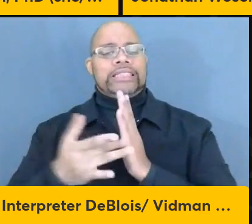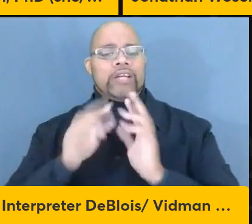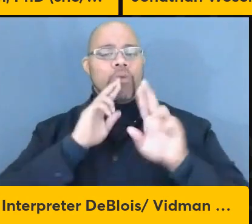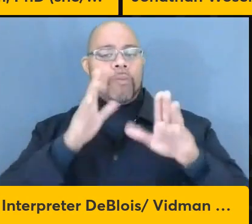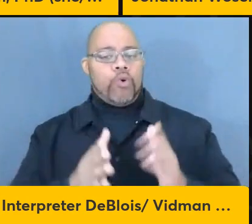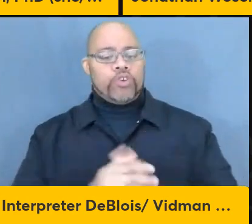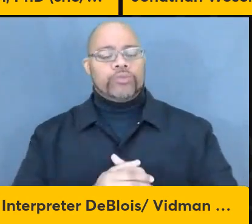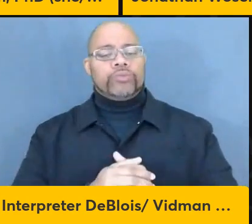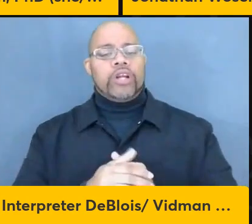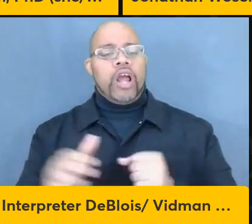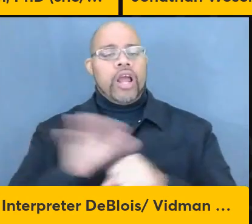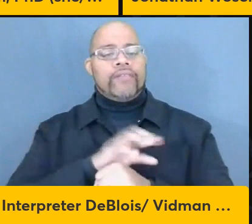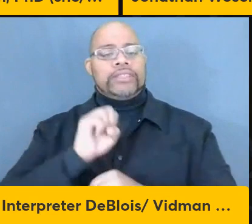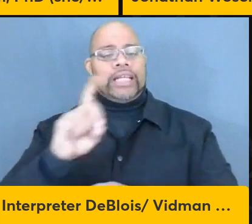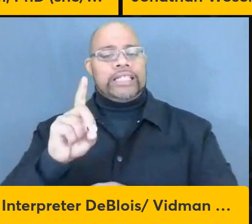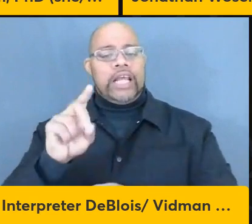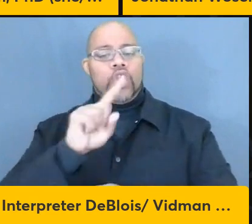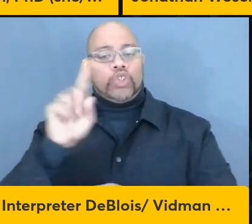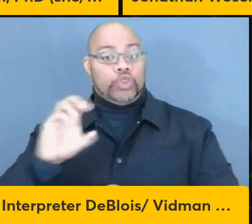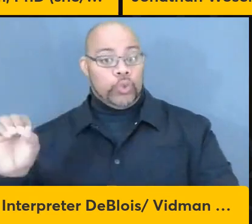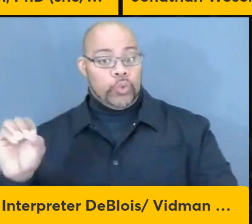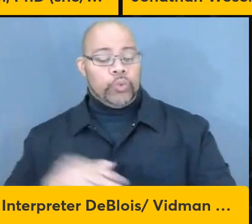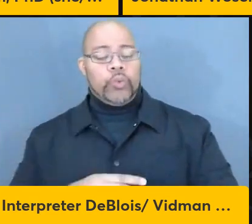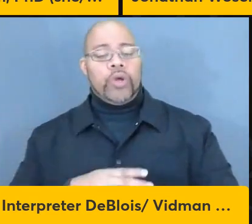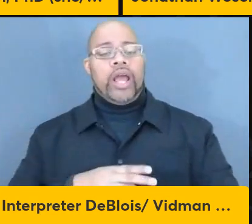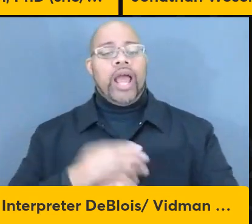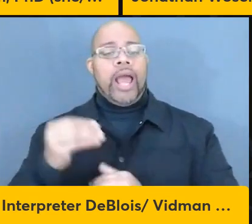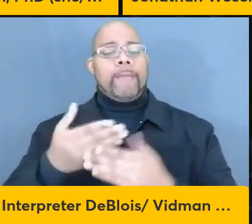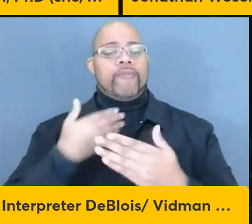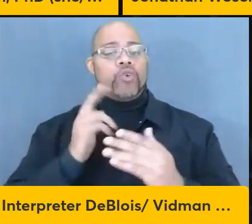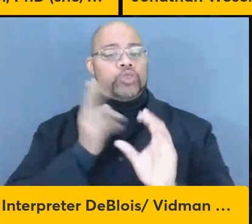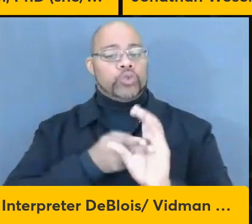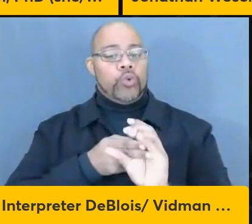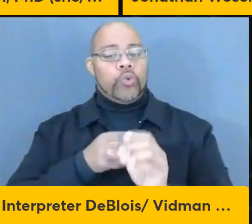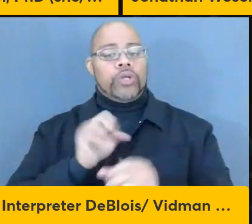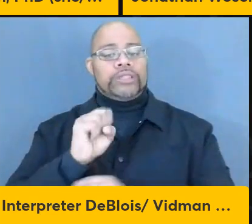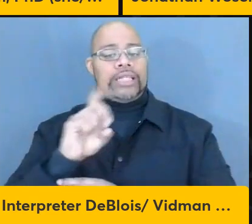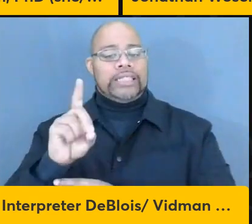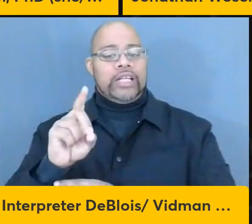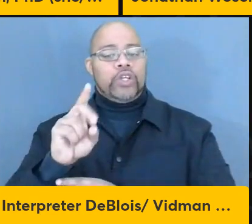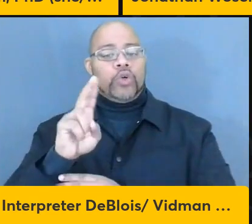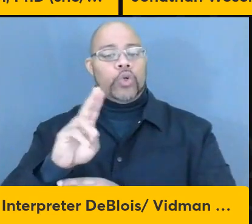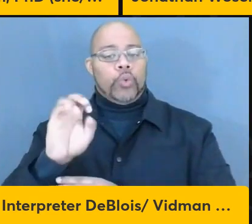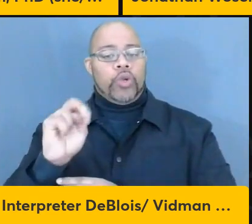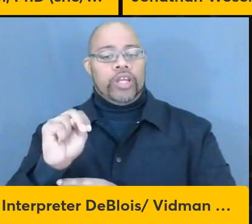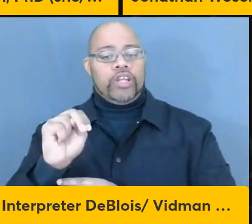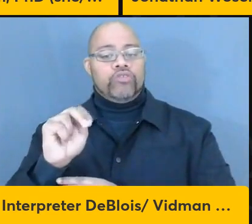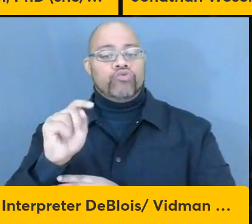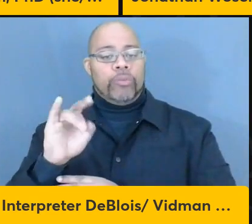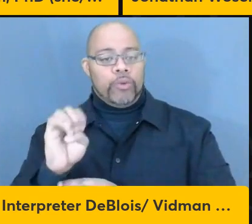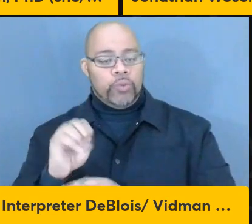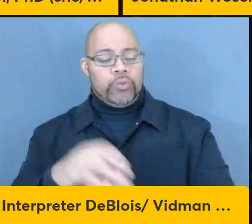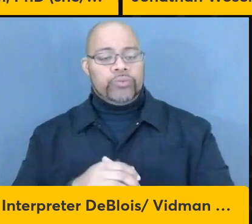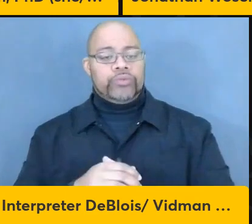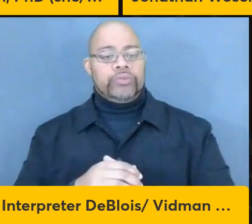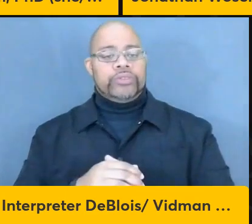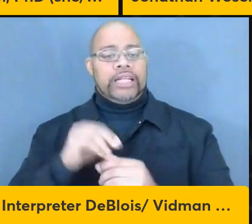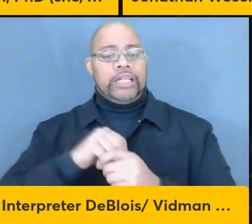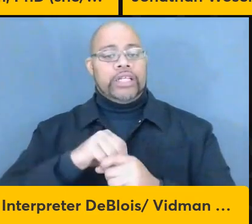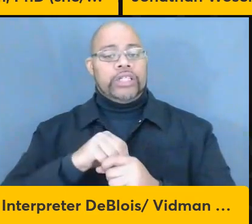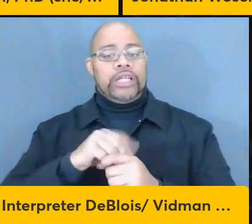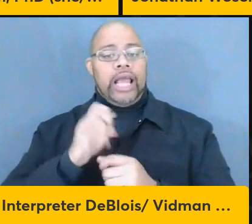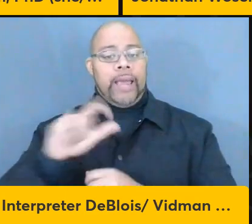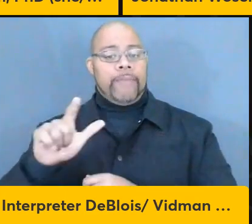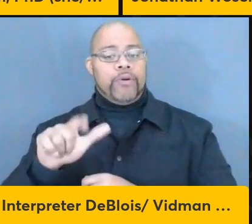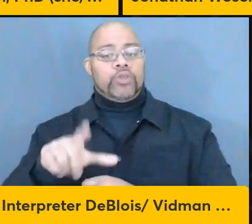He also covers the San Diego Zoo. And before joining the San Diego Union Tribune in April 2020,